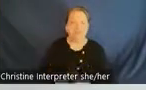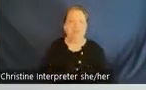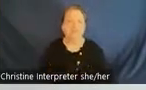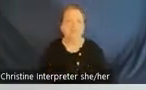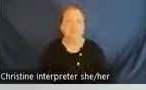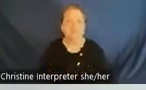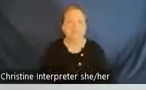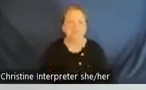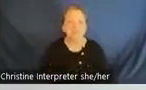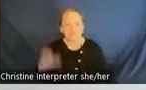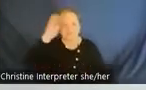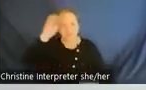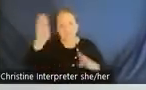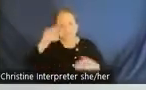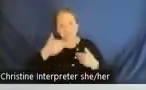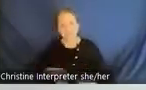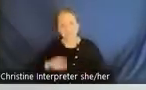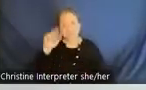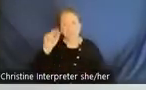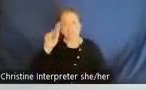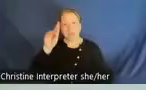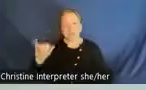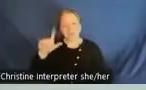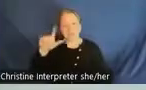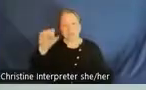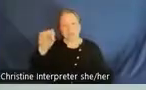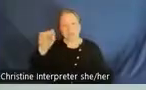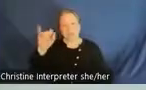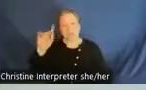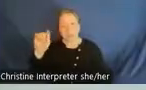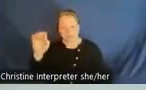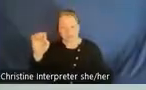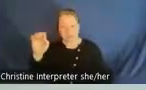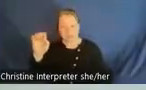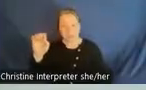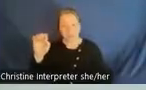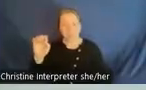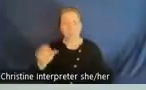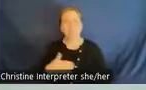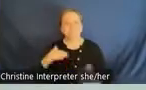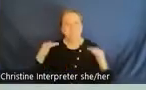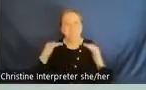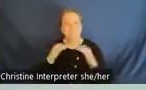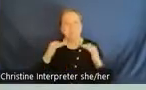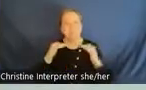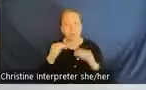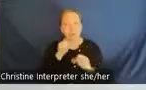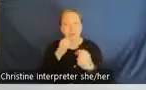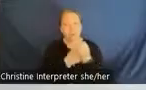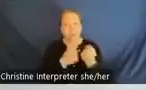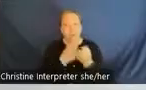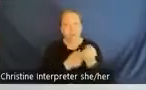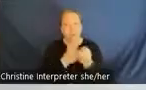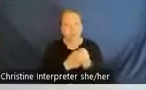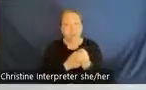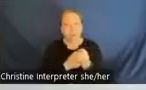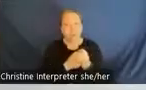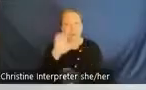Hi, my name is Randy Lazat, and I do work as a peer advocate at NCSS.